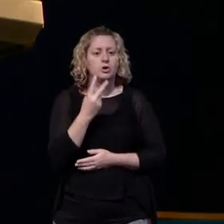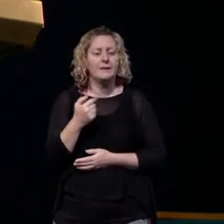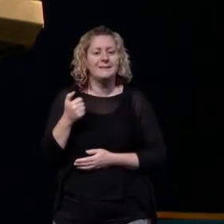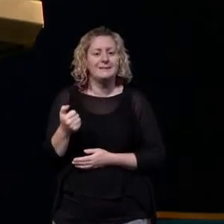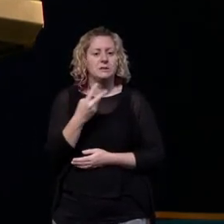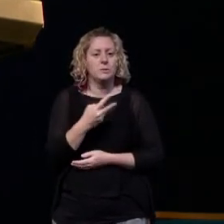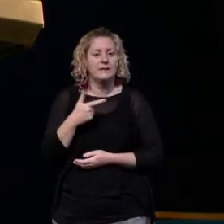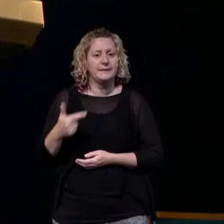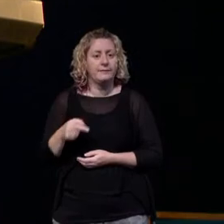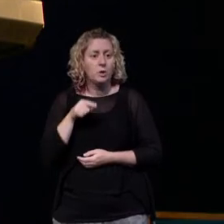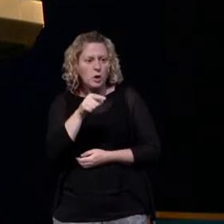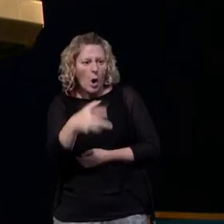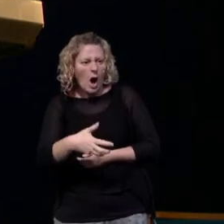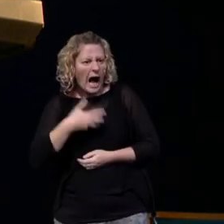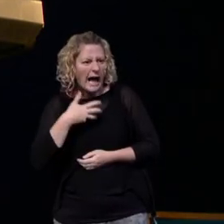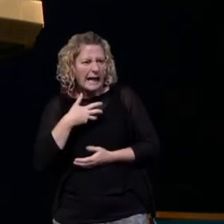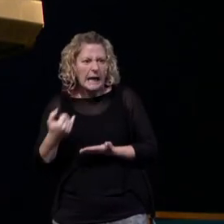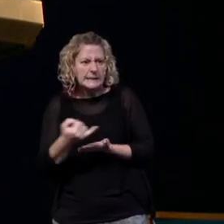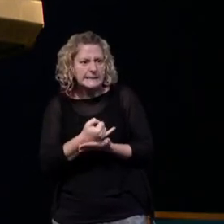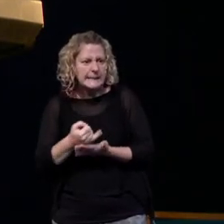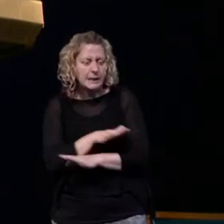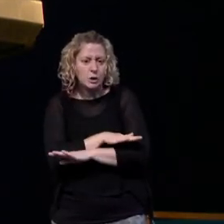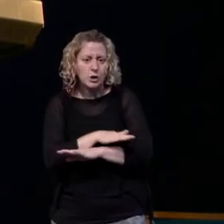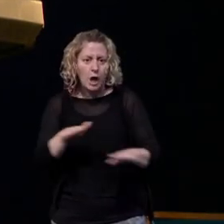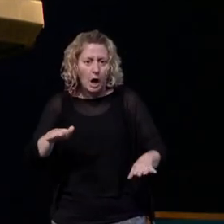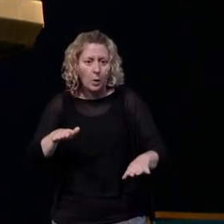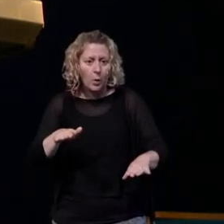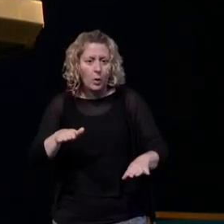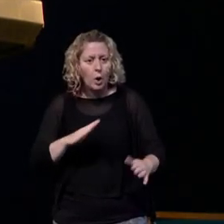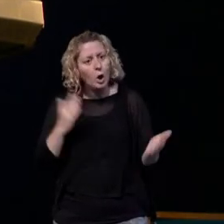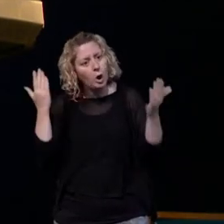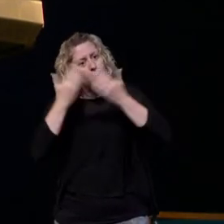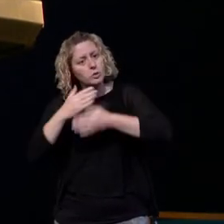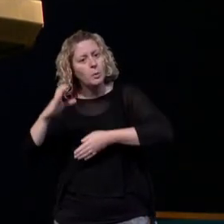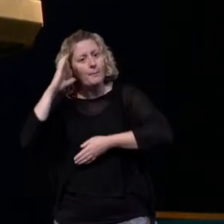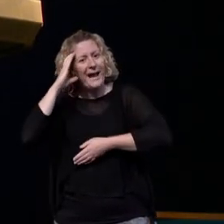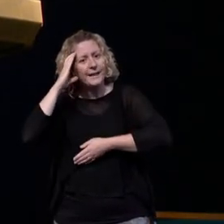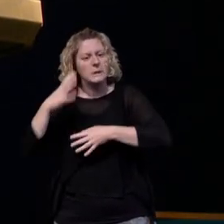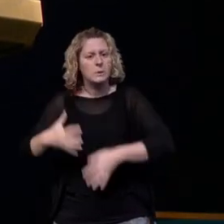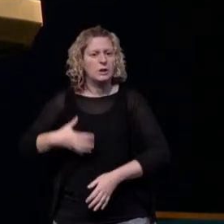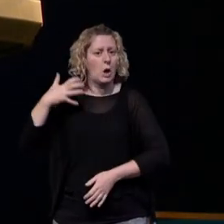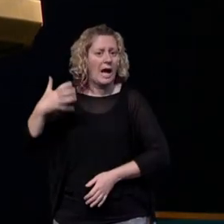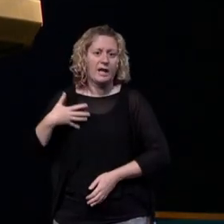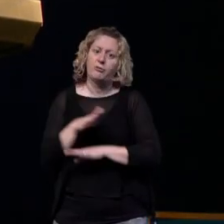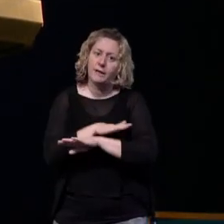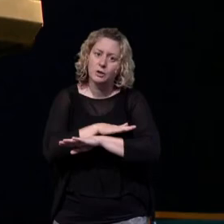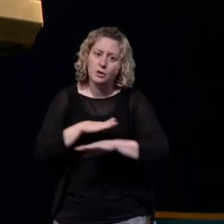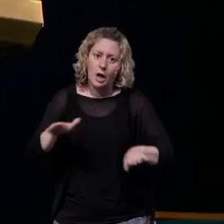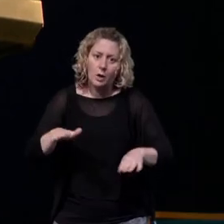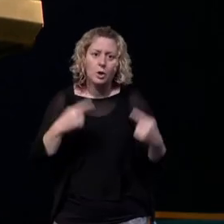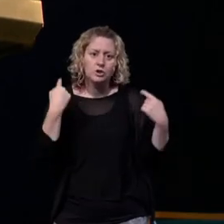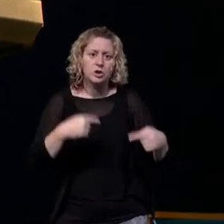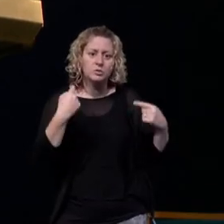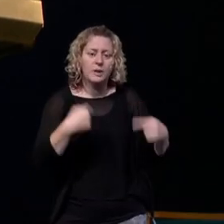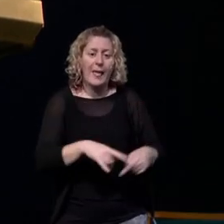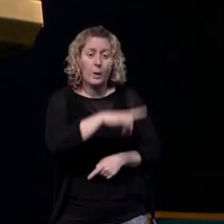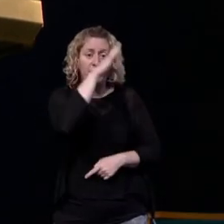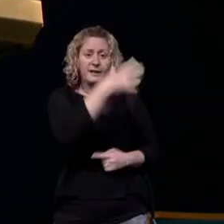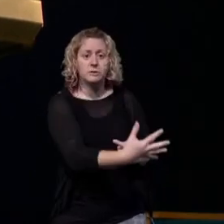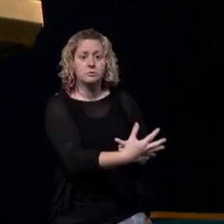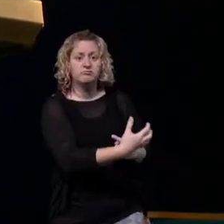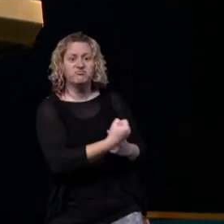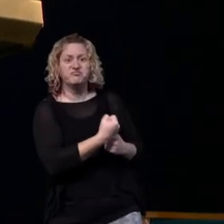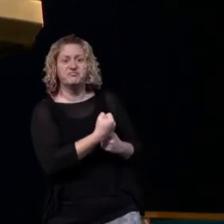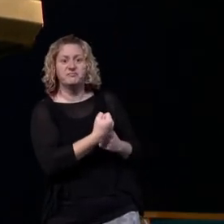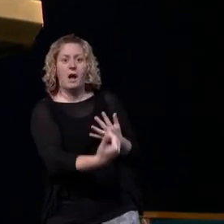sin. Don't let the sun go down while you're angry. Don't give the devil a foothold. Lord, please, may my anger not give the devil a foothold.